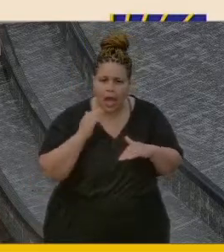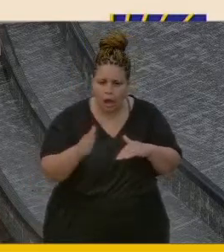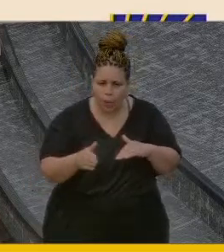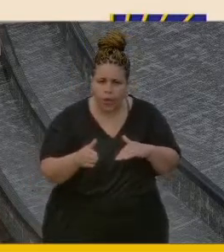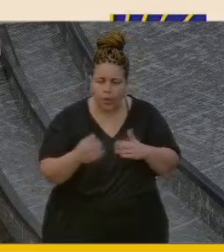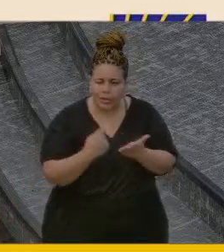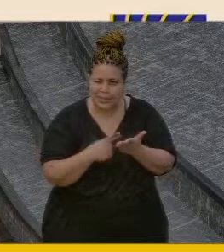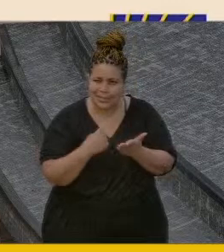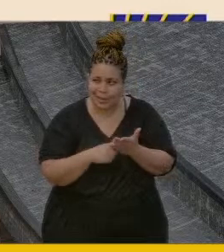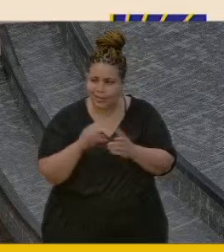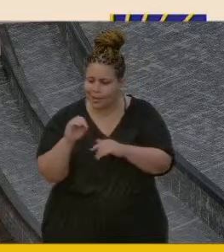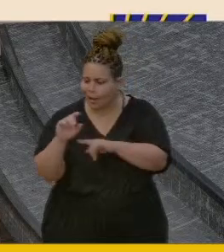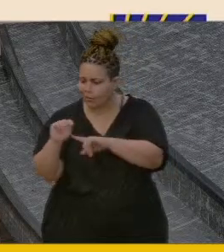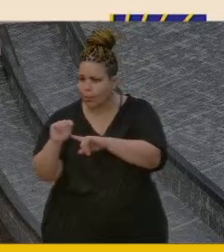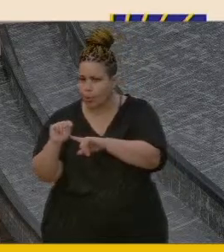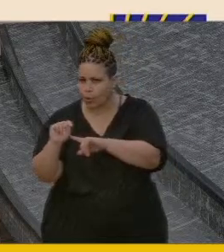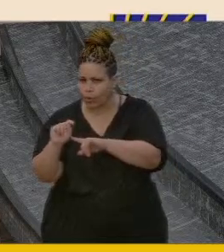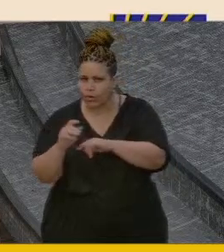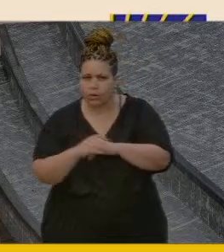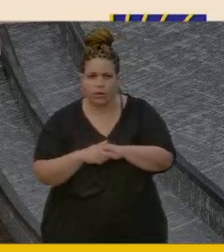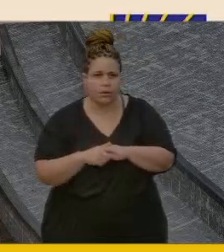October.